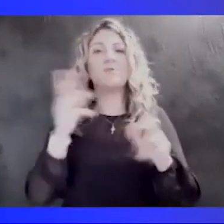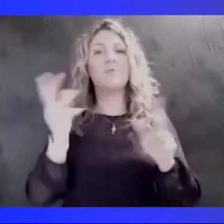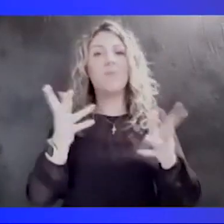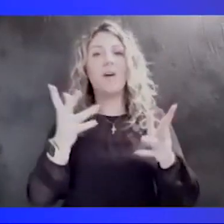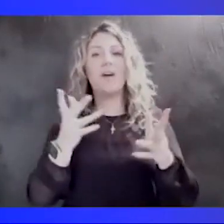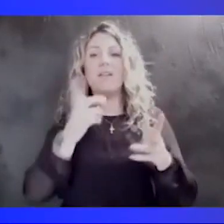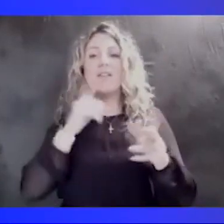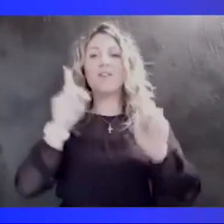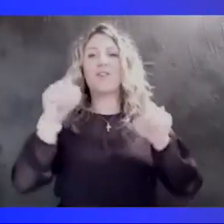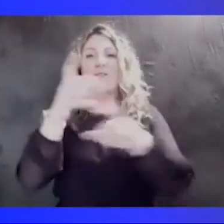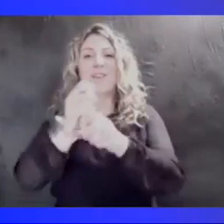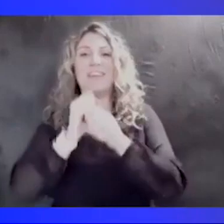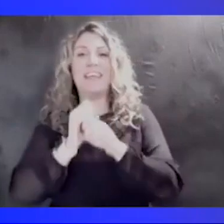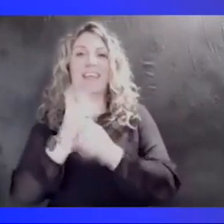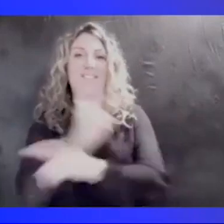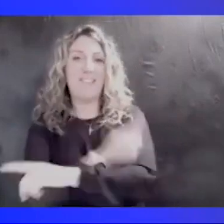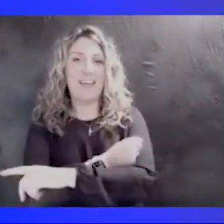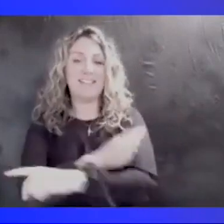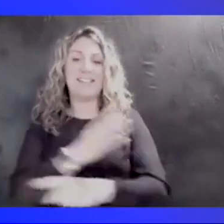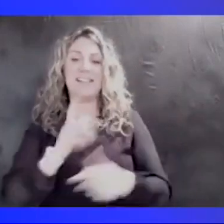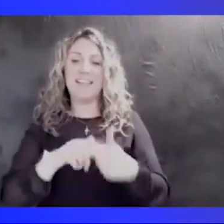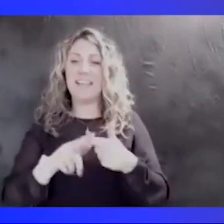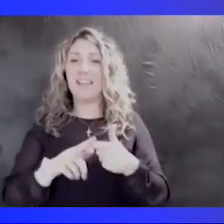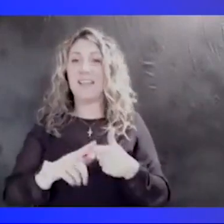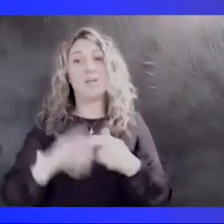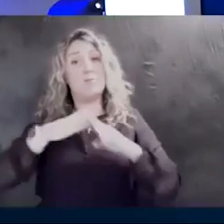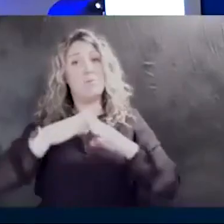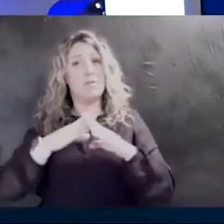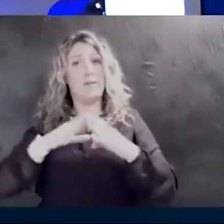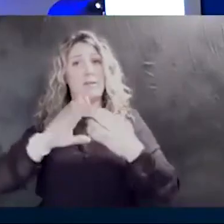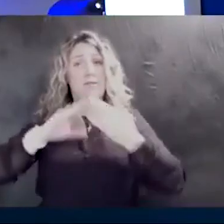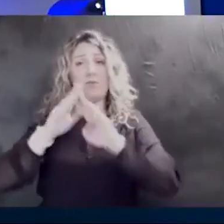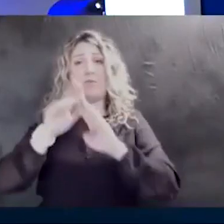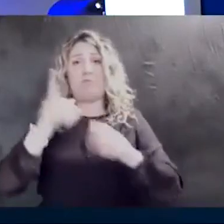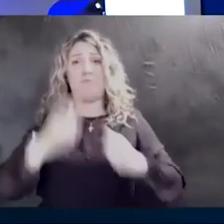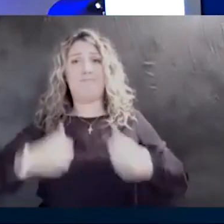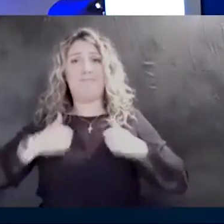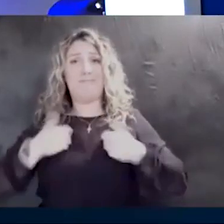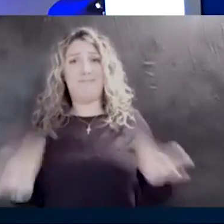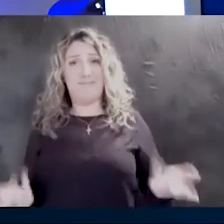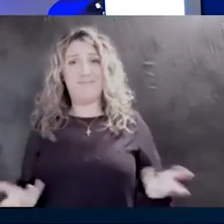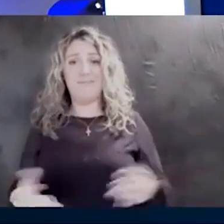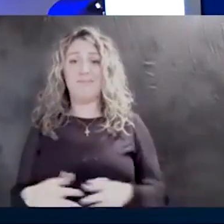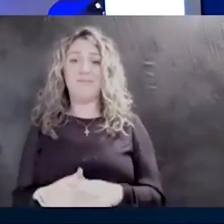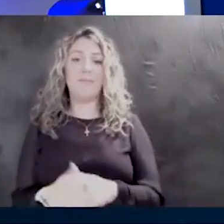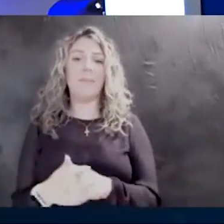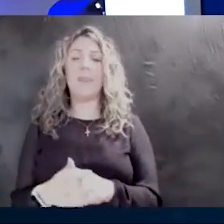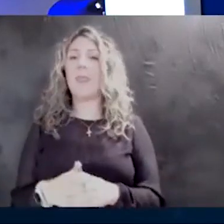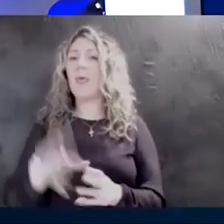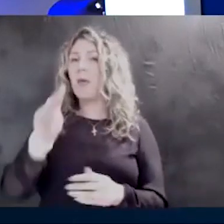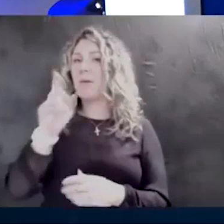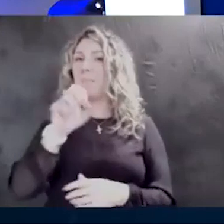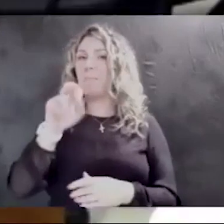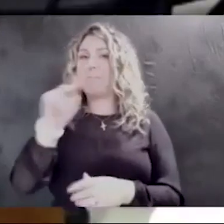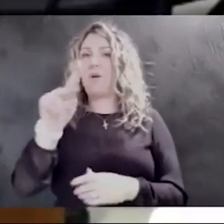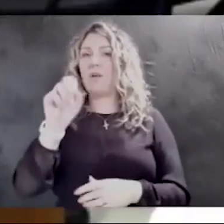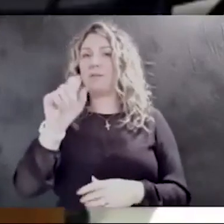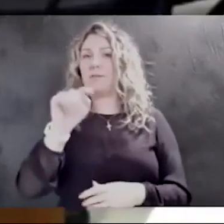get your vaccine and protect the communities that you live in. Mark Steele, final thoughts today.